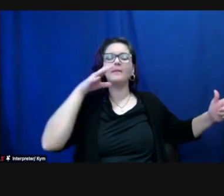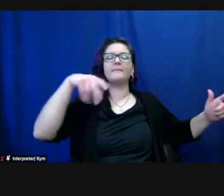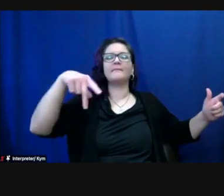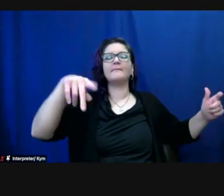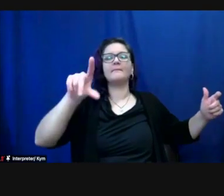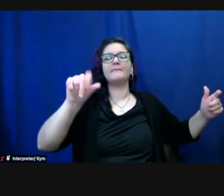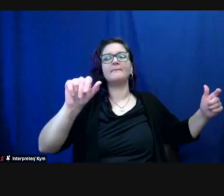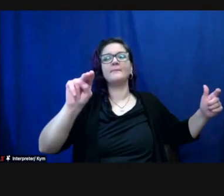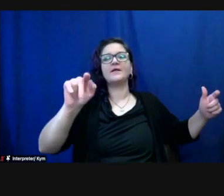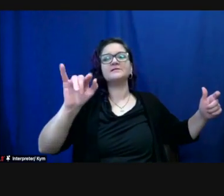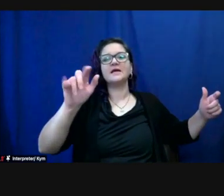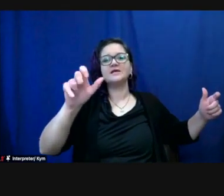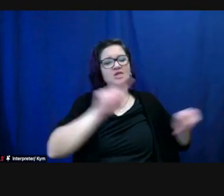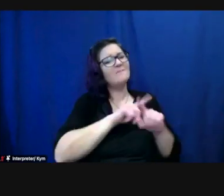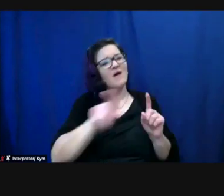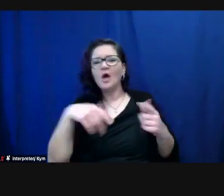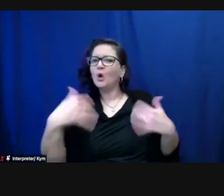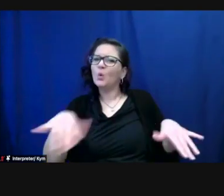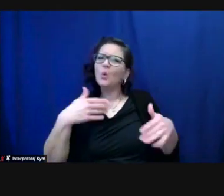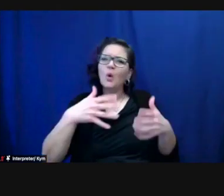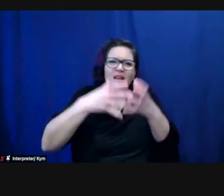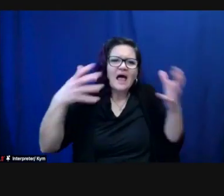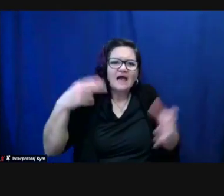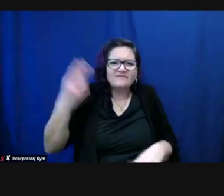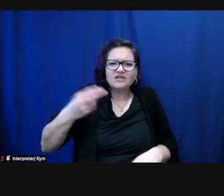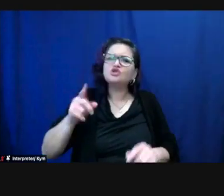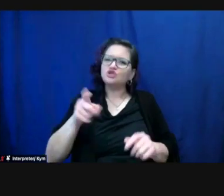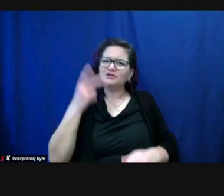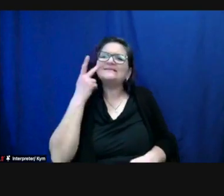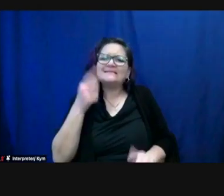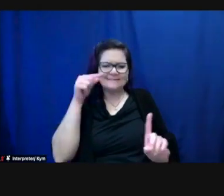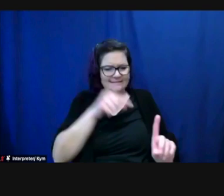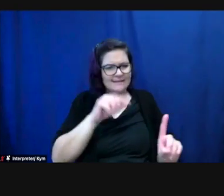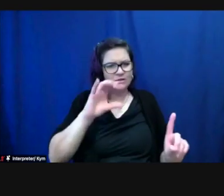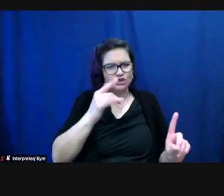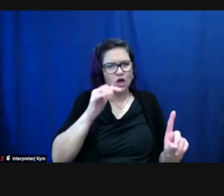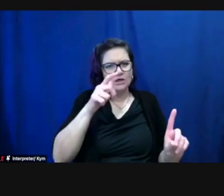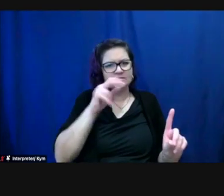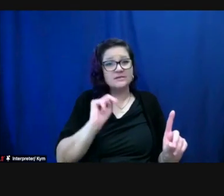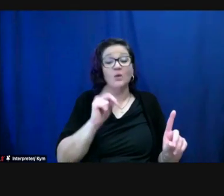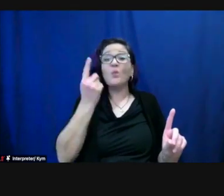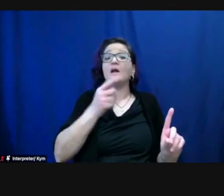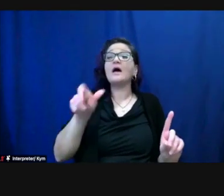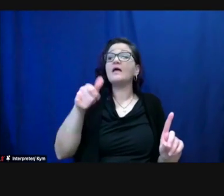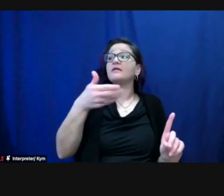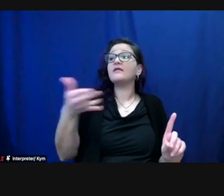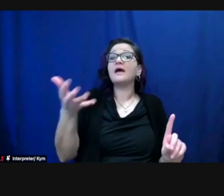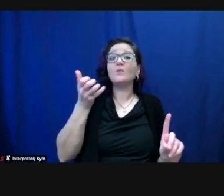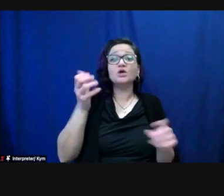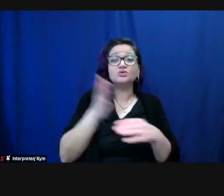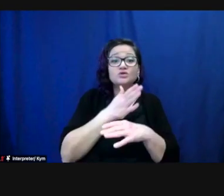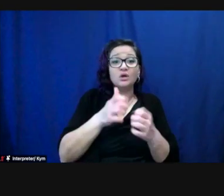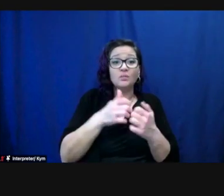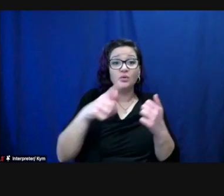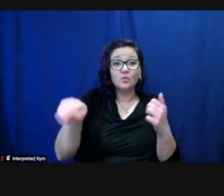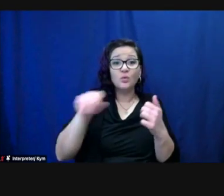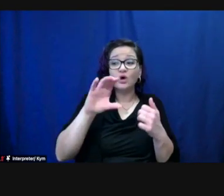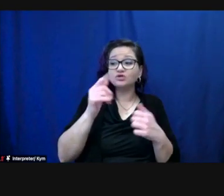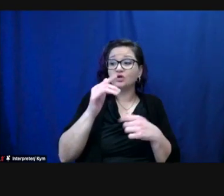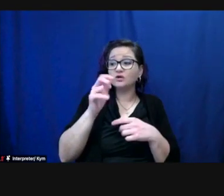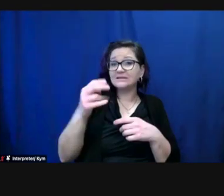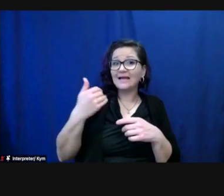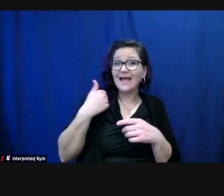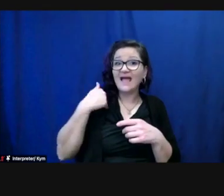so much history and everything. And one of the things I also want to share with you, Charleston has a